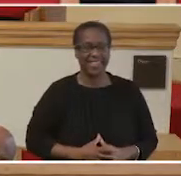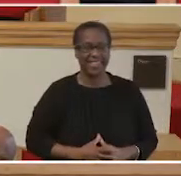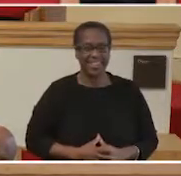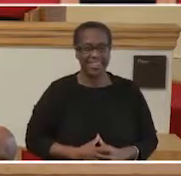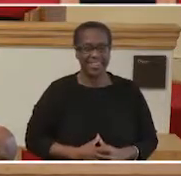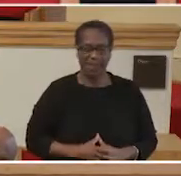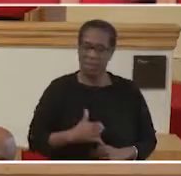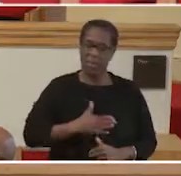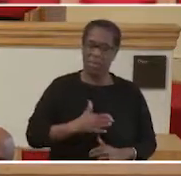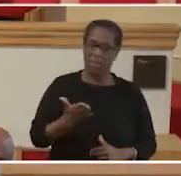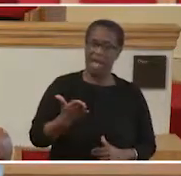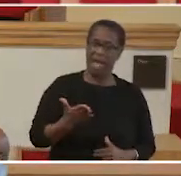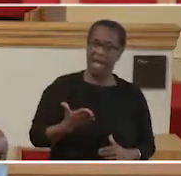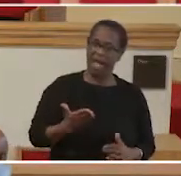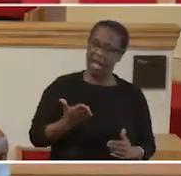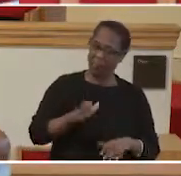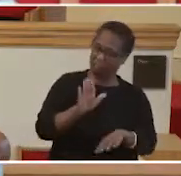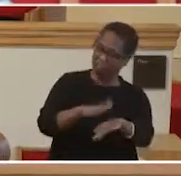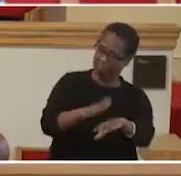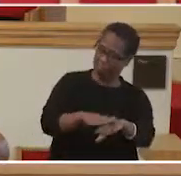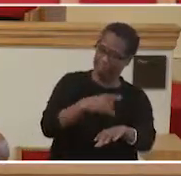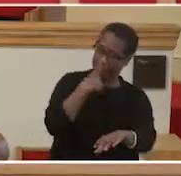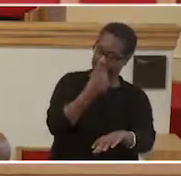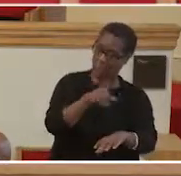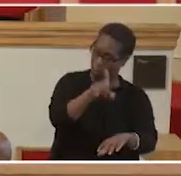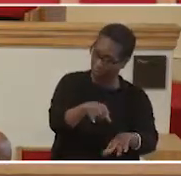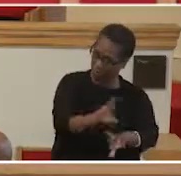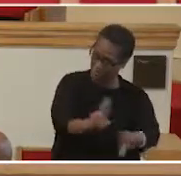That's my subtle way of letting you know you better be ready.